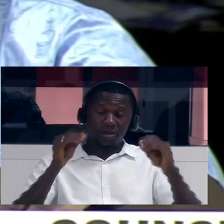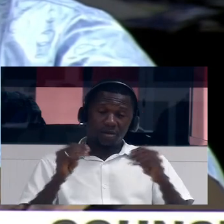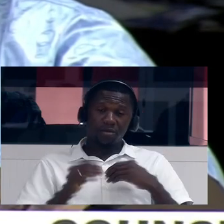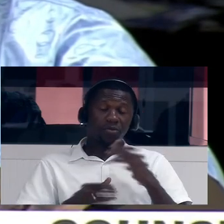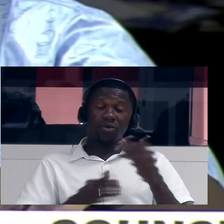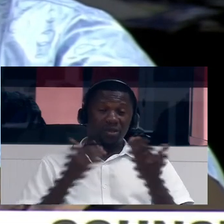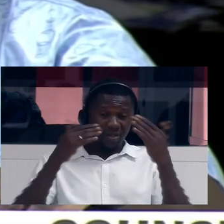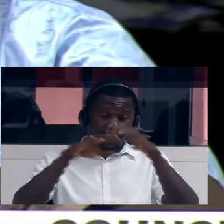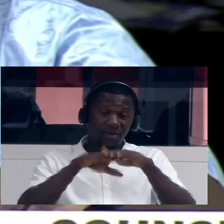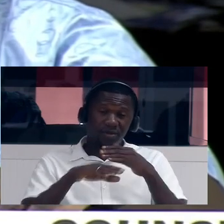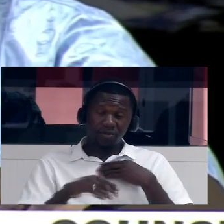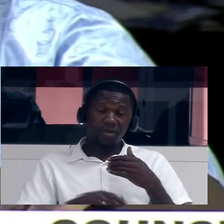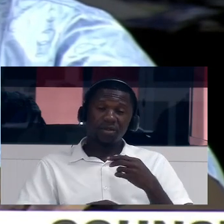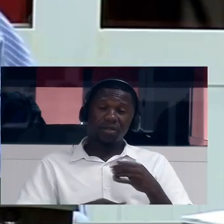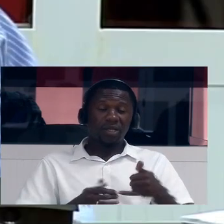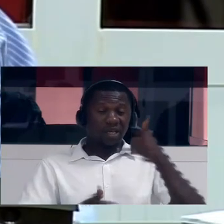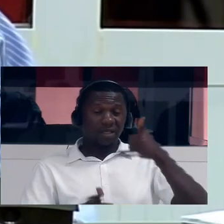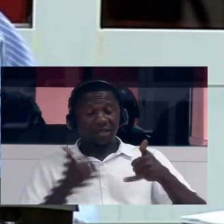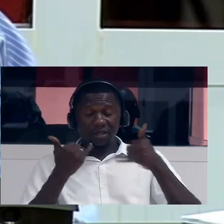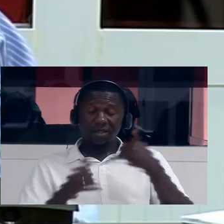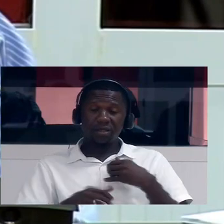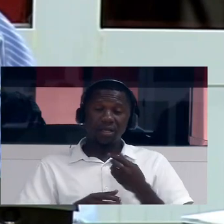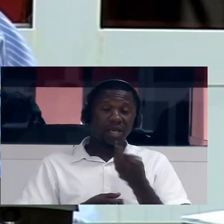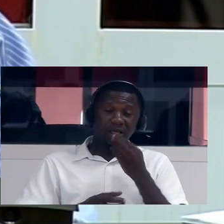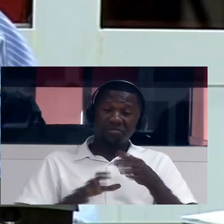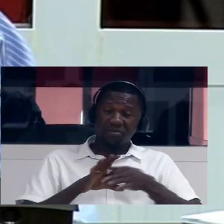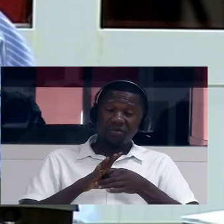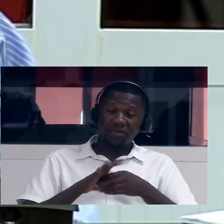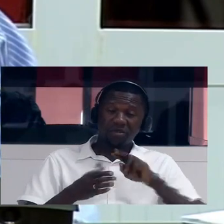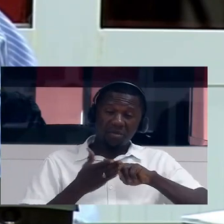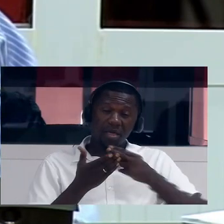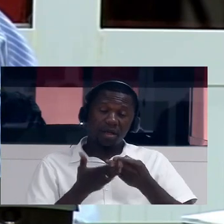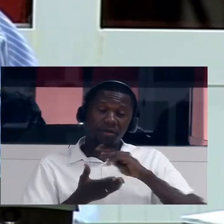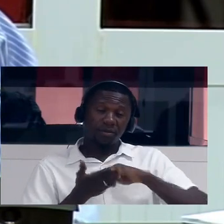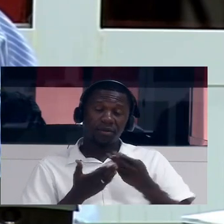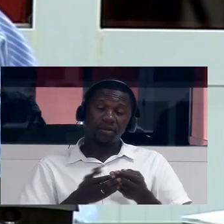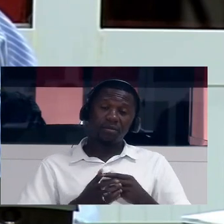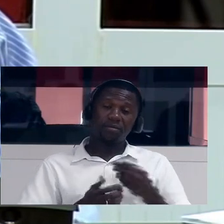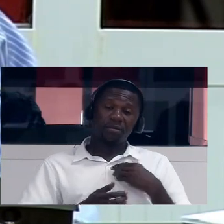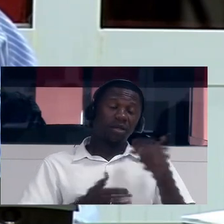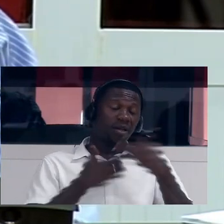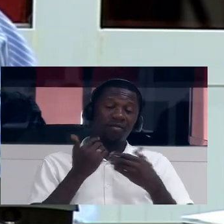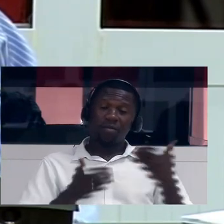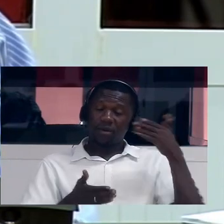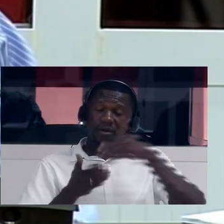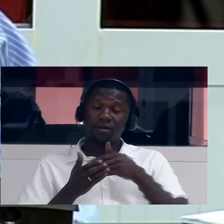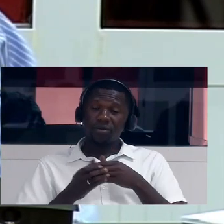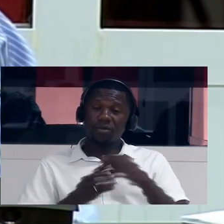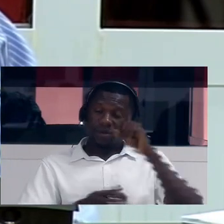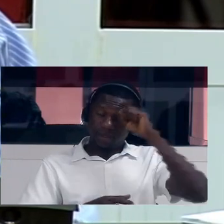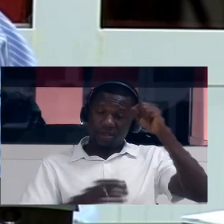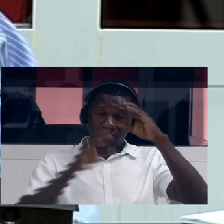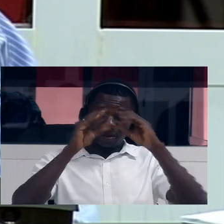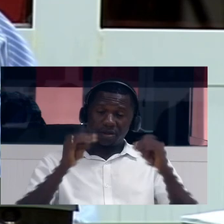green tea, eat Afra. I've never, not once, never. Never been to State House? In the evenings also to go and